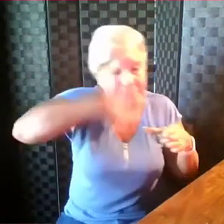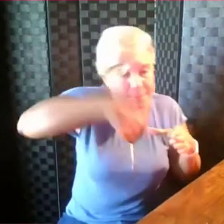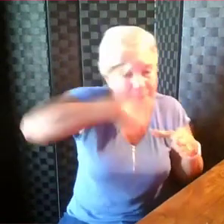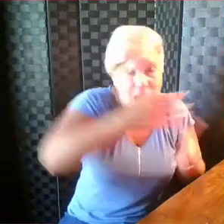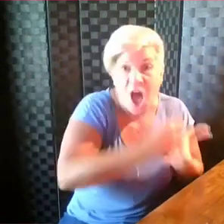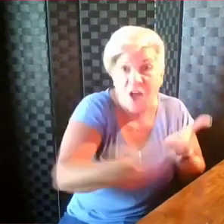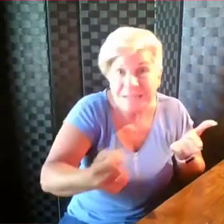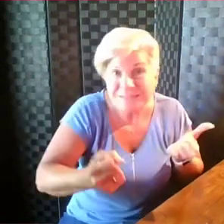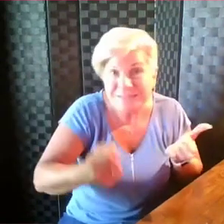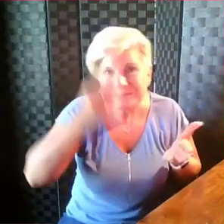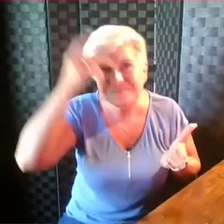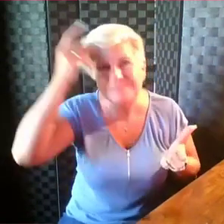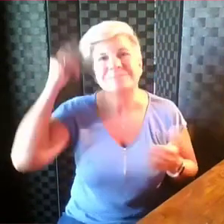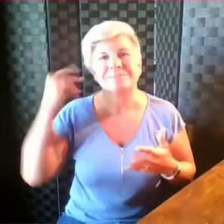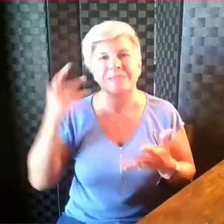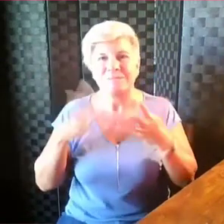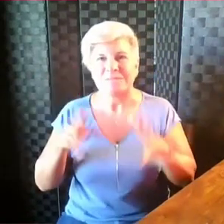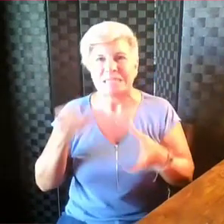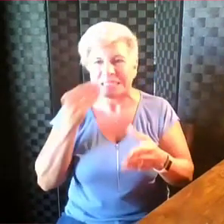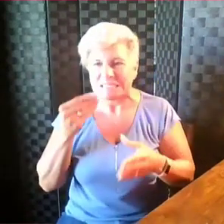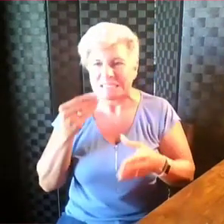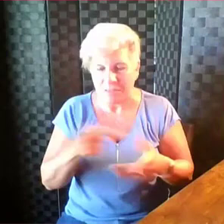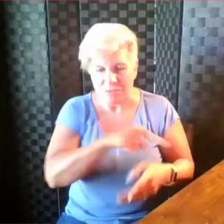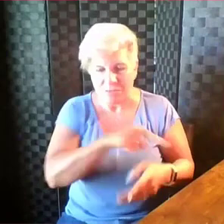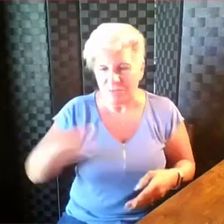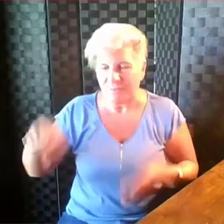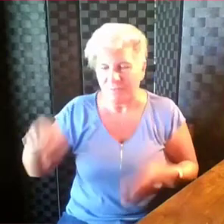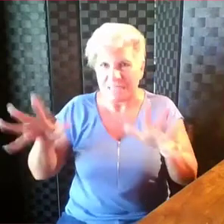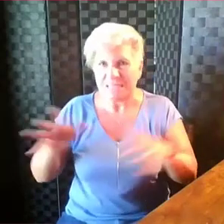eaten the 3 bears' porridge, she decided she was feeling